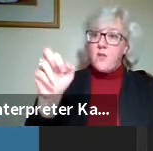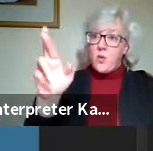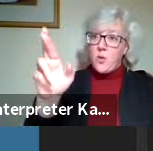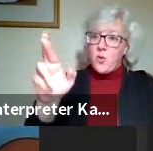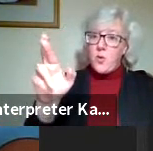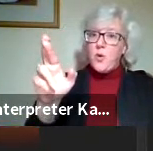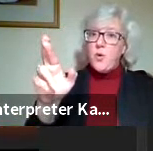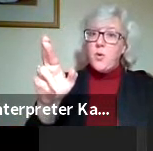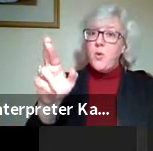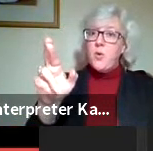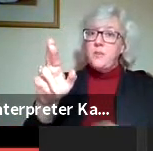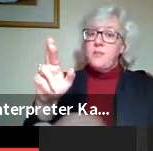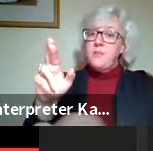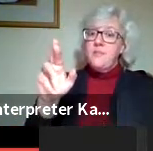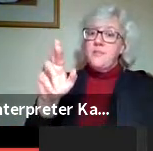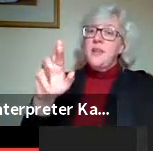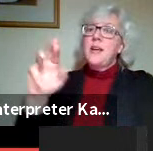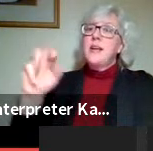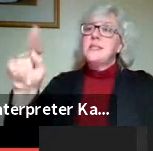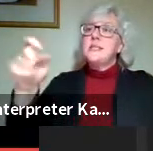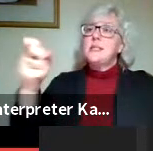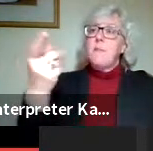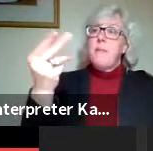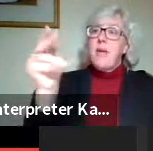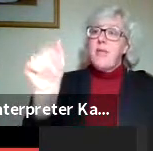Thank you.